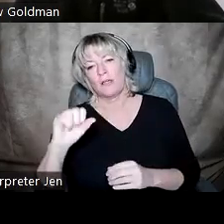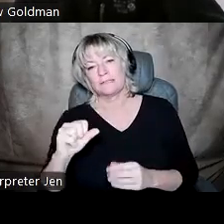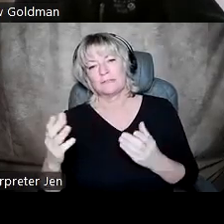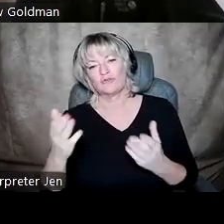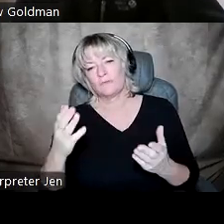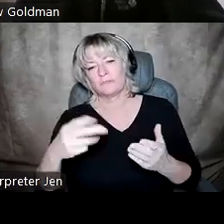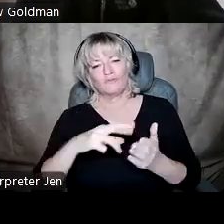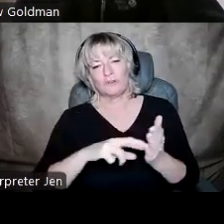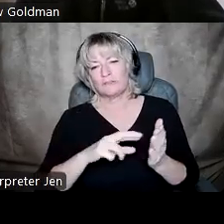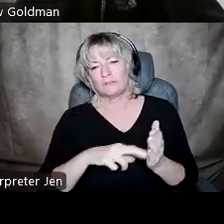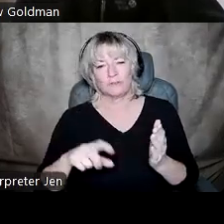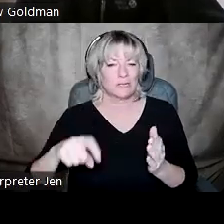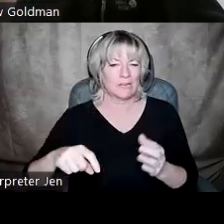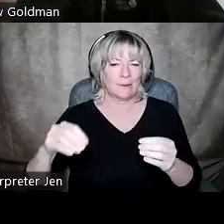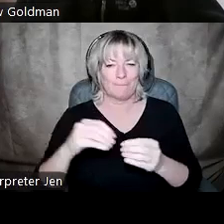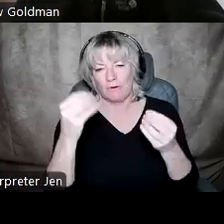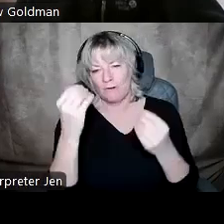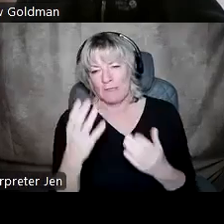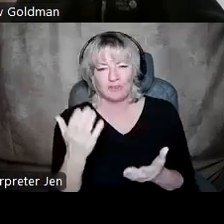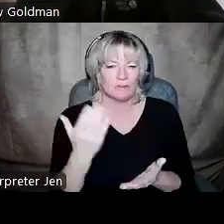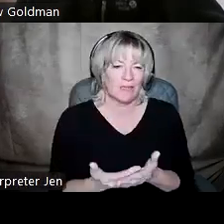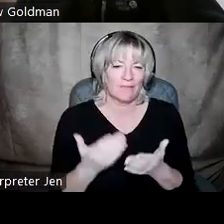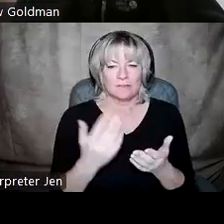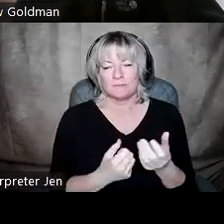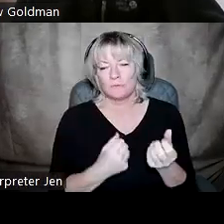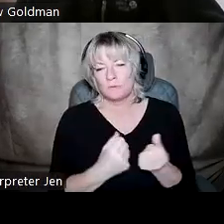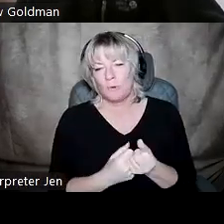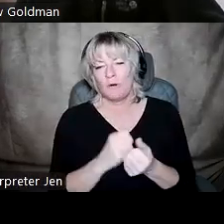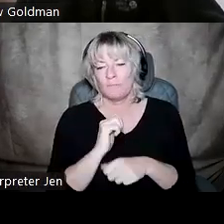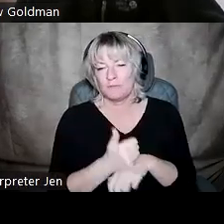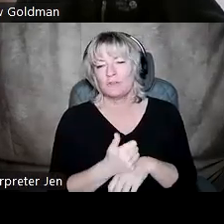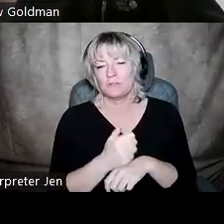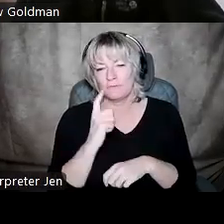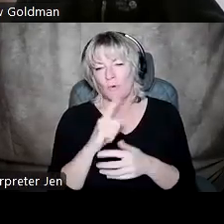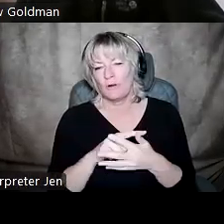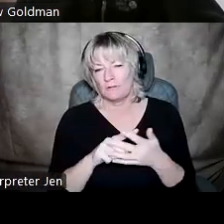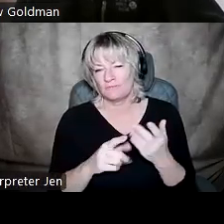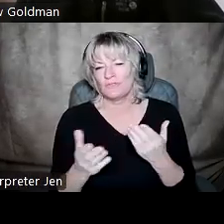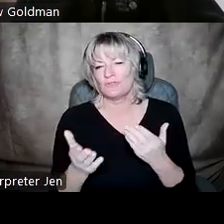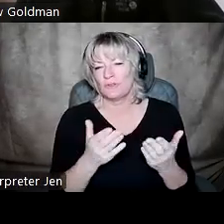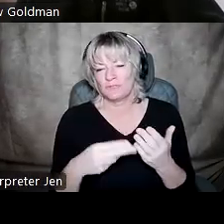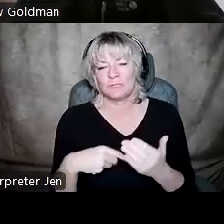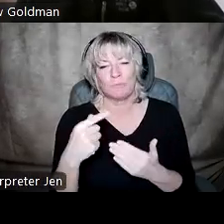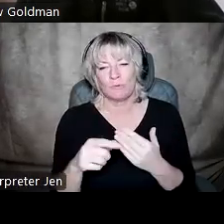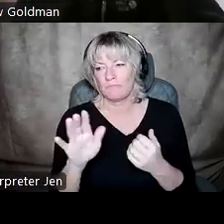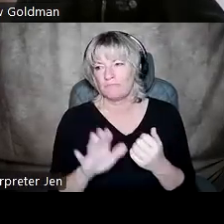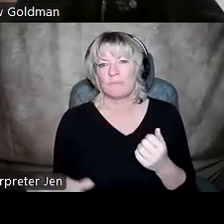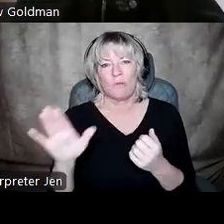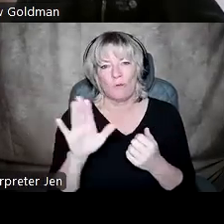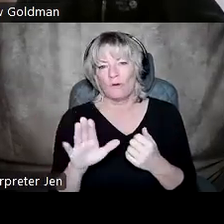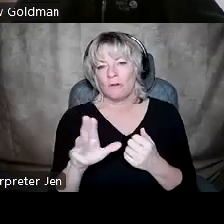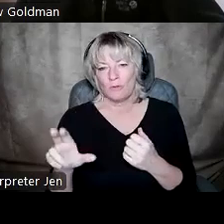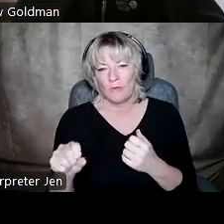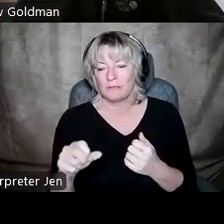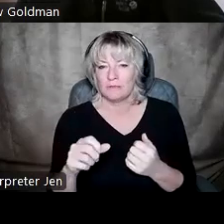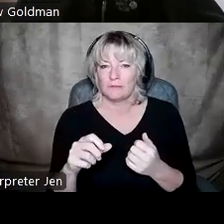need more information and evidence to support implementation of these services and programs across the country to really